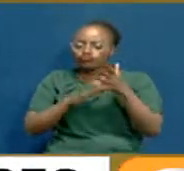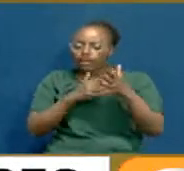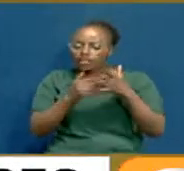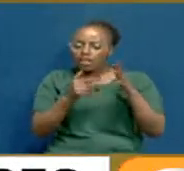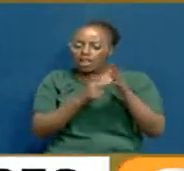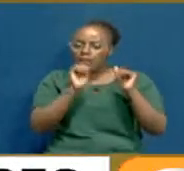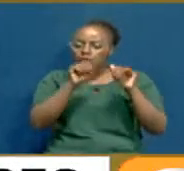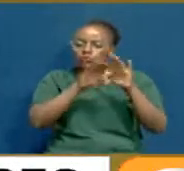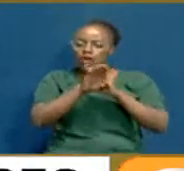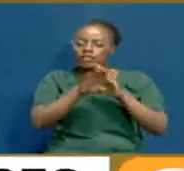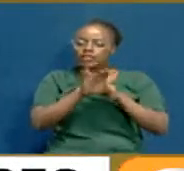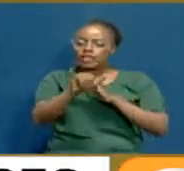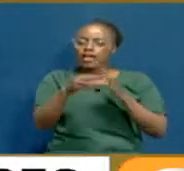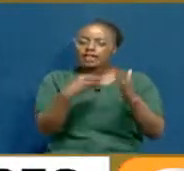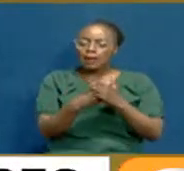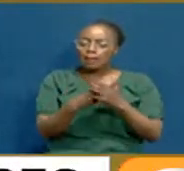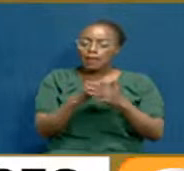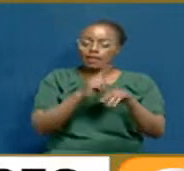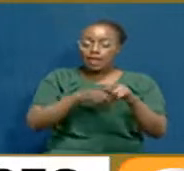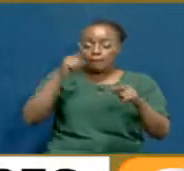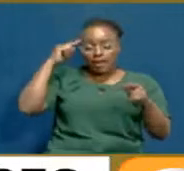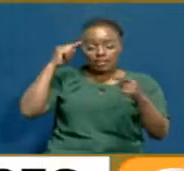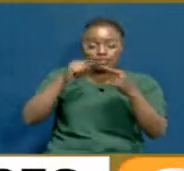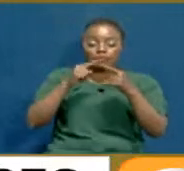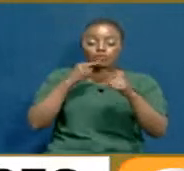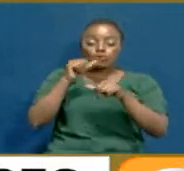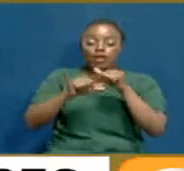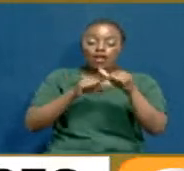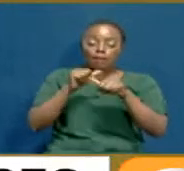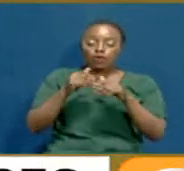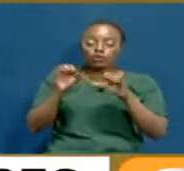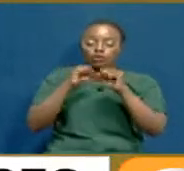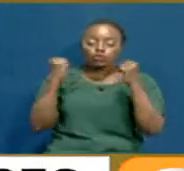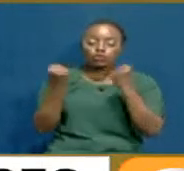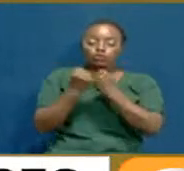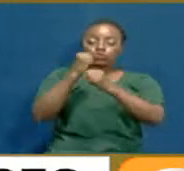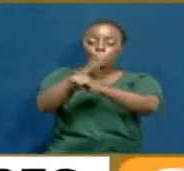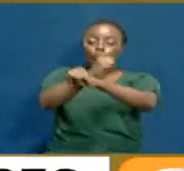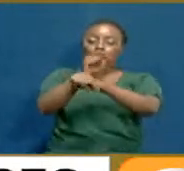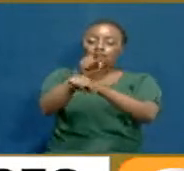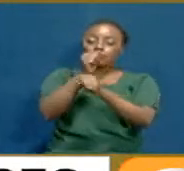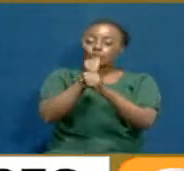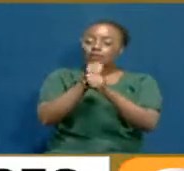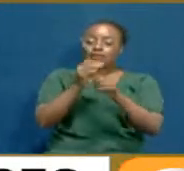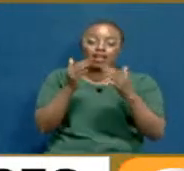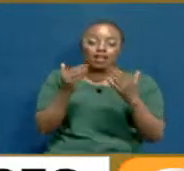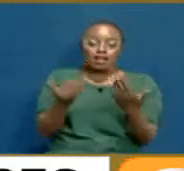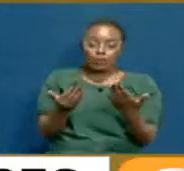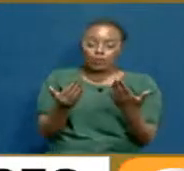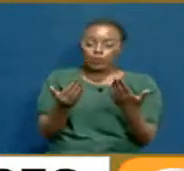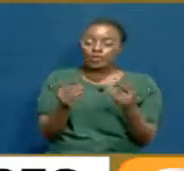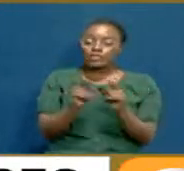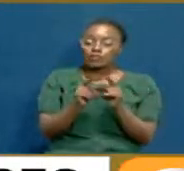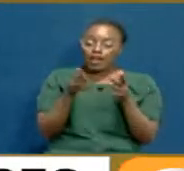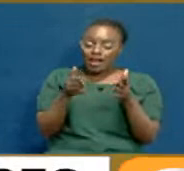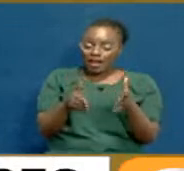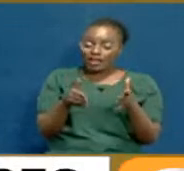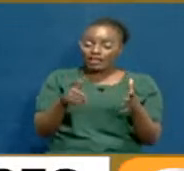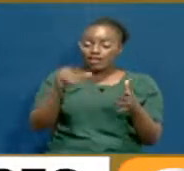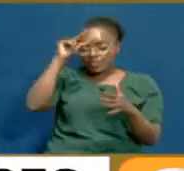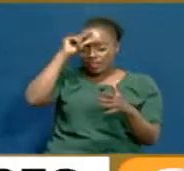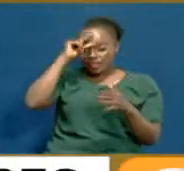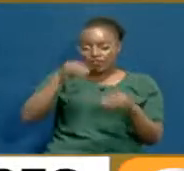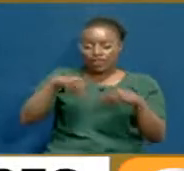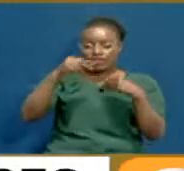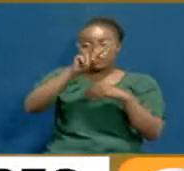be able to access this money? When Azmio talks about social protection, how is this going to be done? Because we've seen currently, the current government is